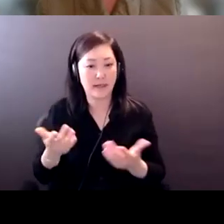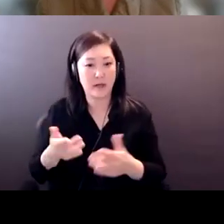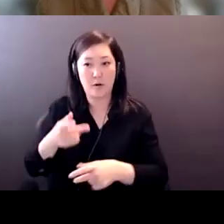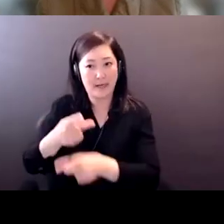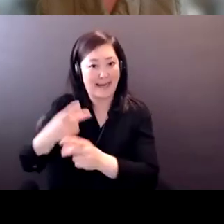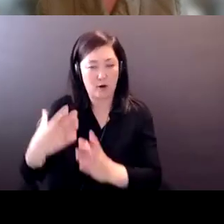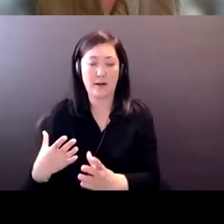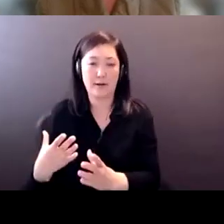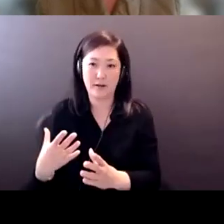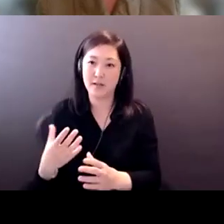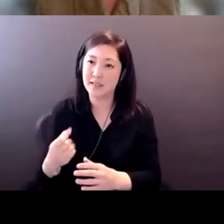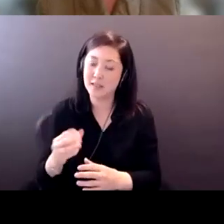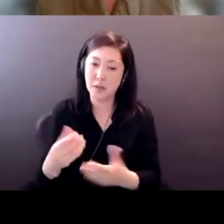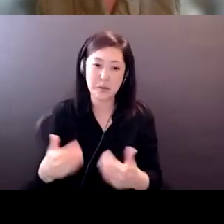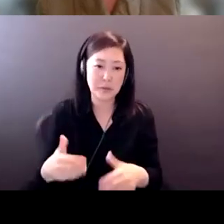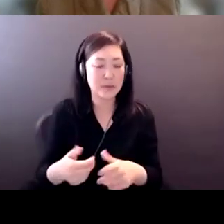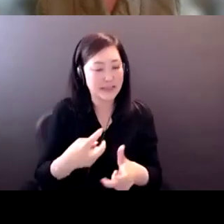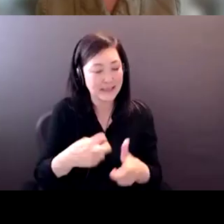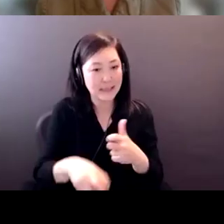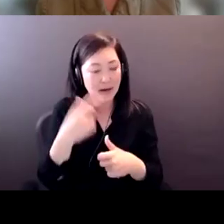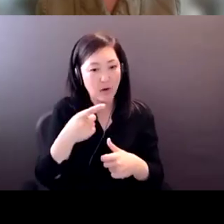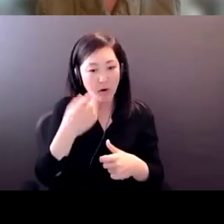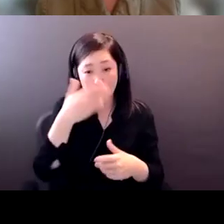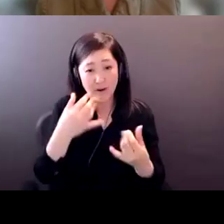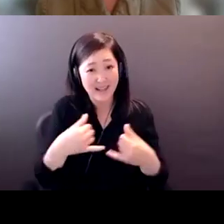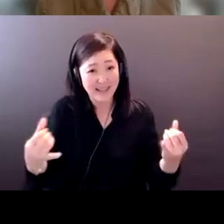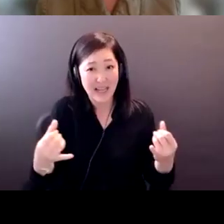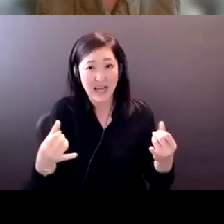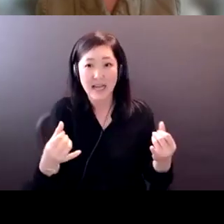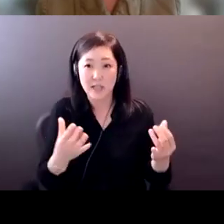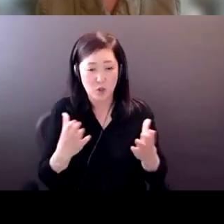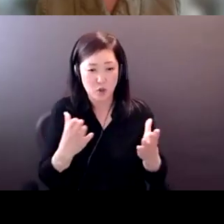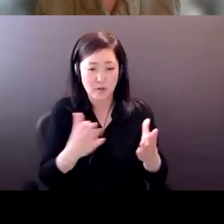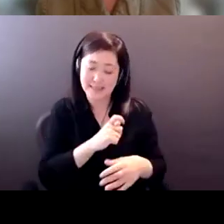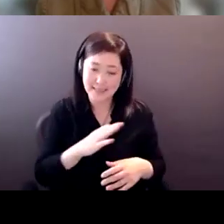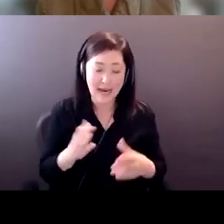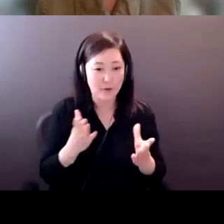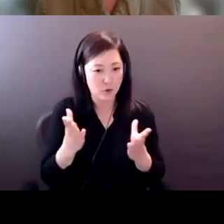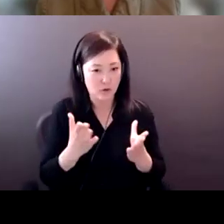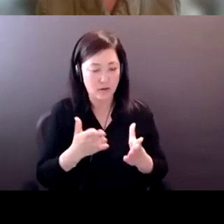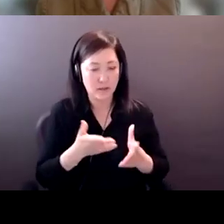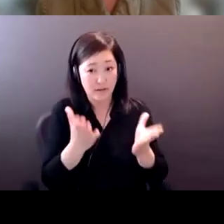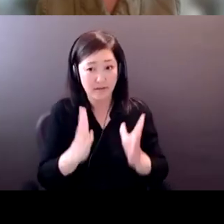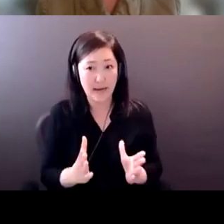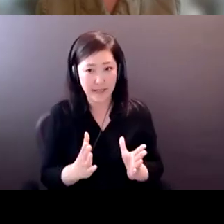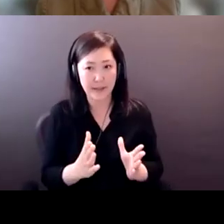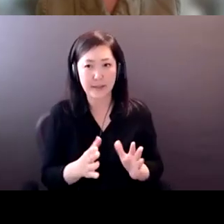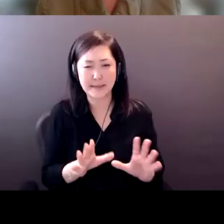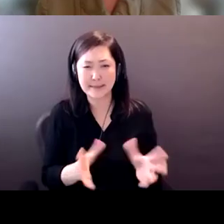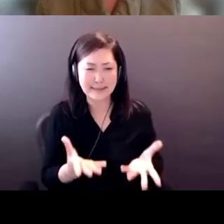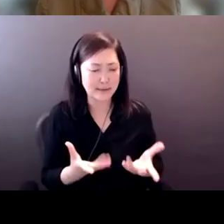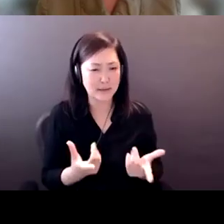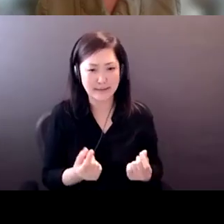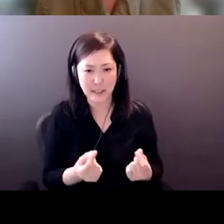realities for frontline staff to face, particularly when it's an adult child or a family member, and they